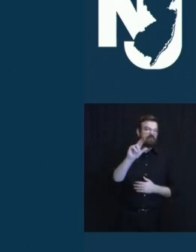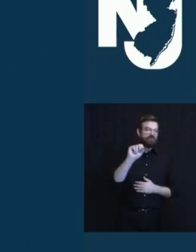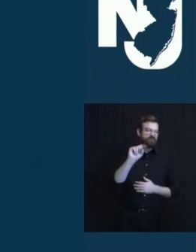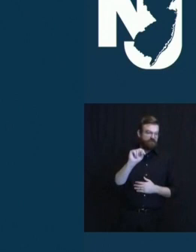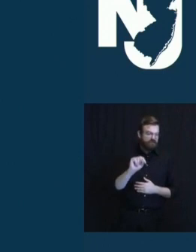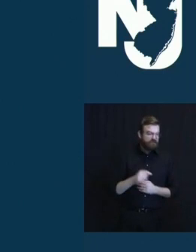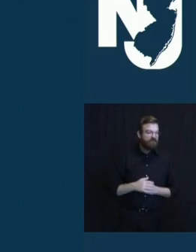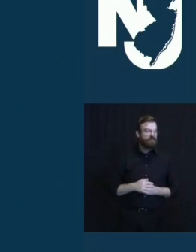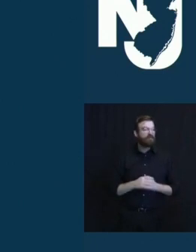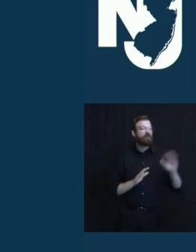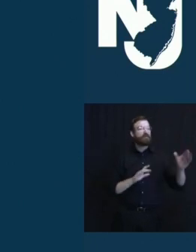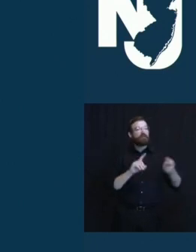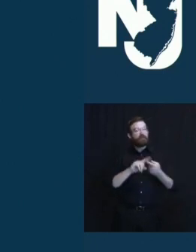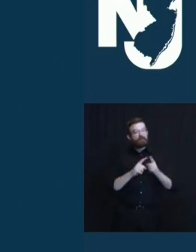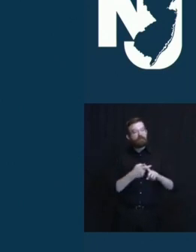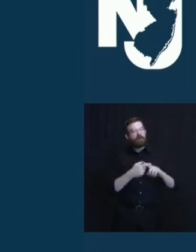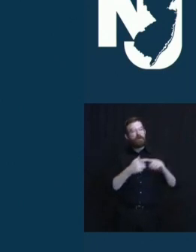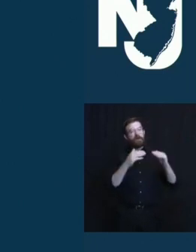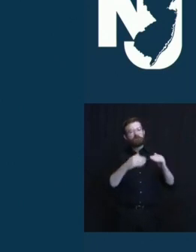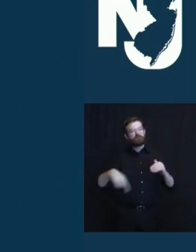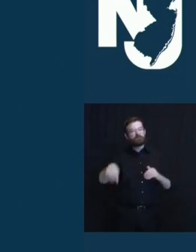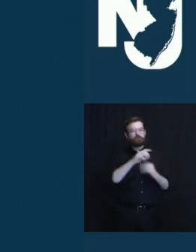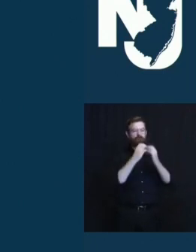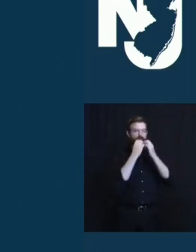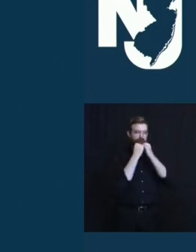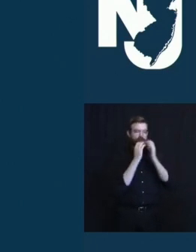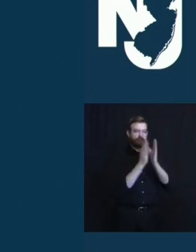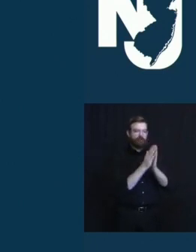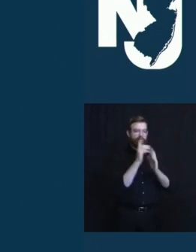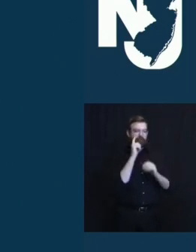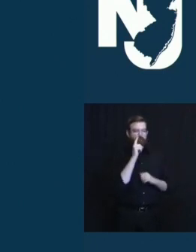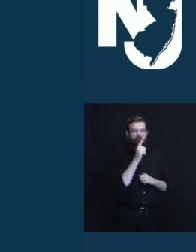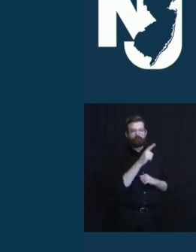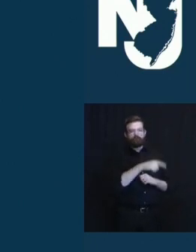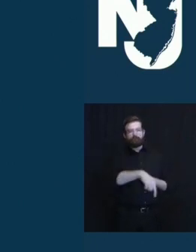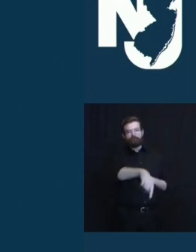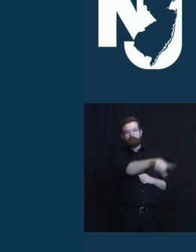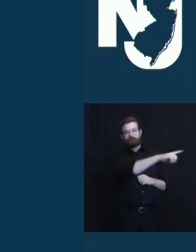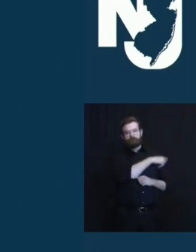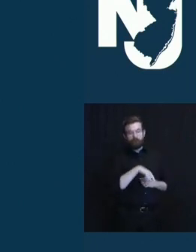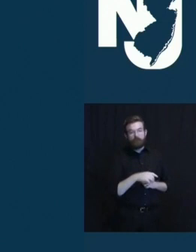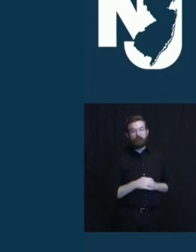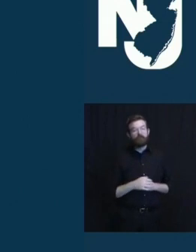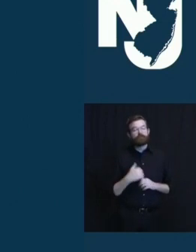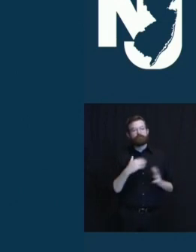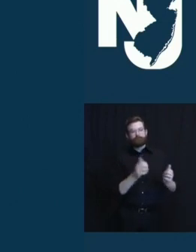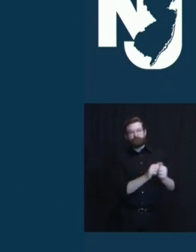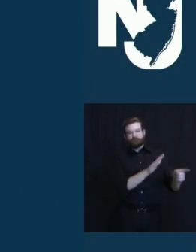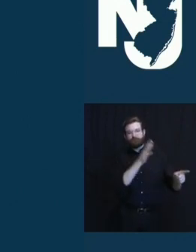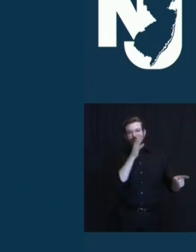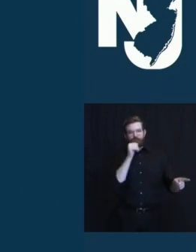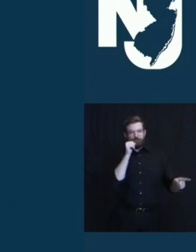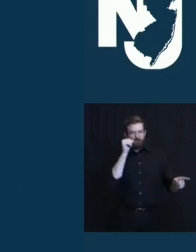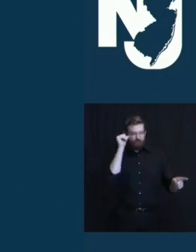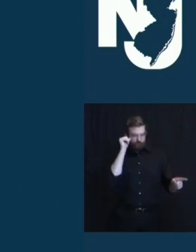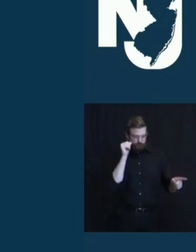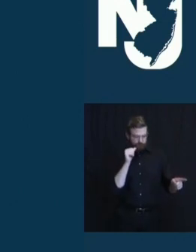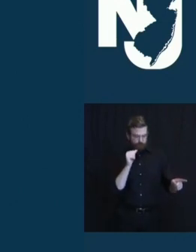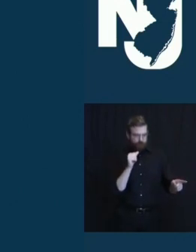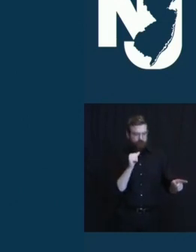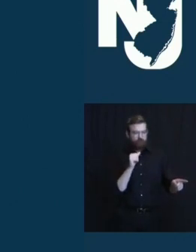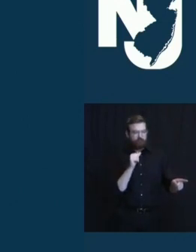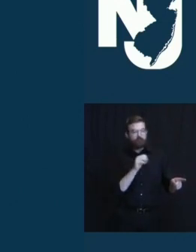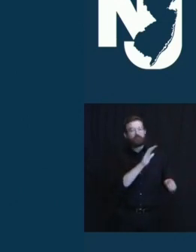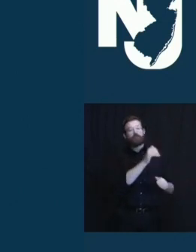Janet, David's sister, Deb, and her husband, Craig, his brother, Jonathan, his son, Alex. You can imagine